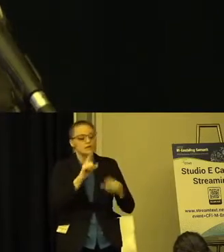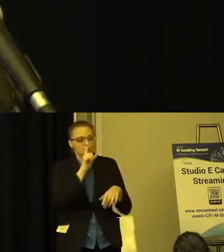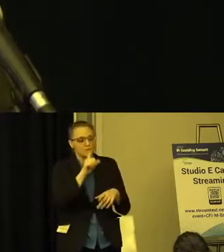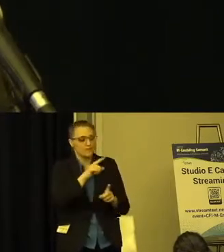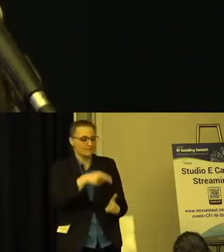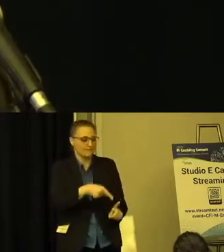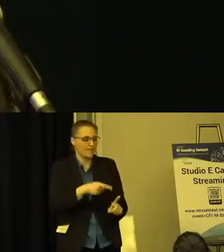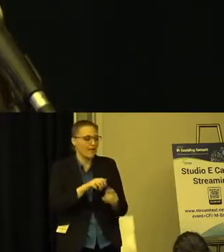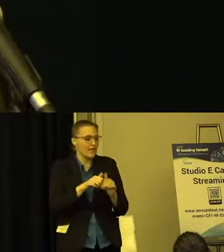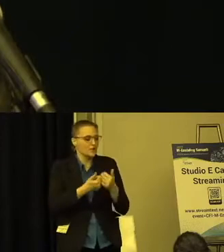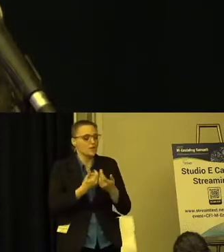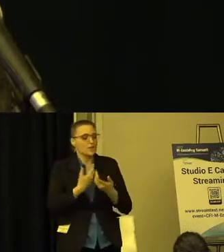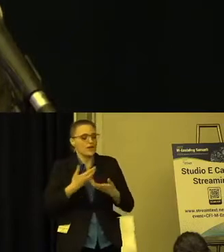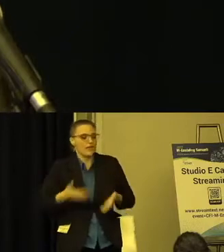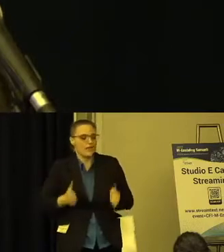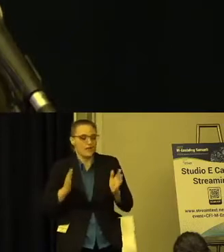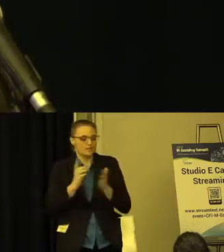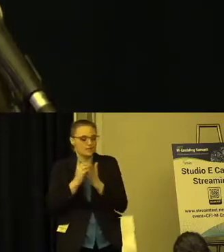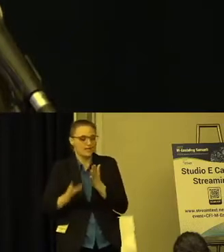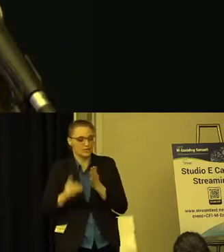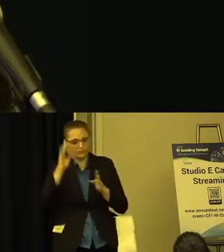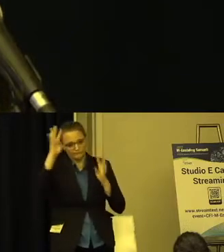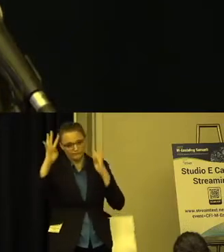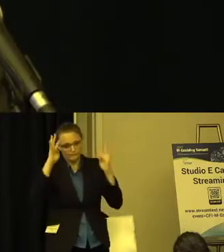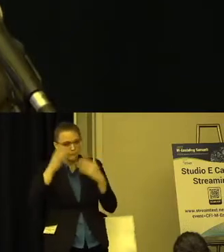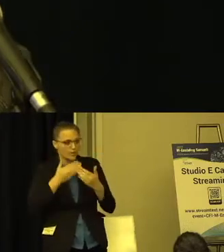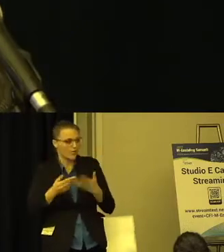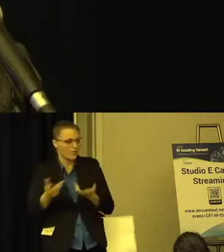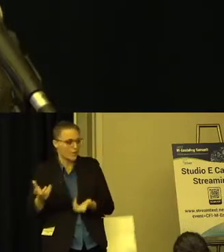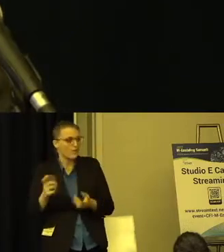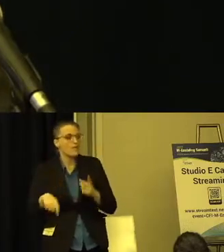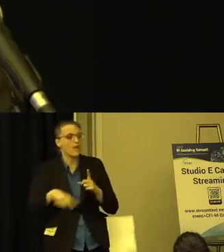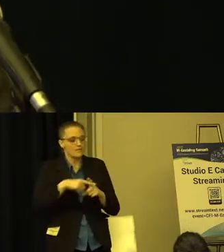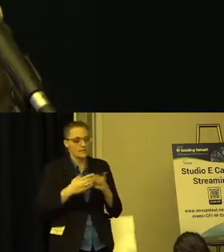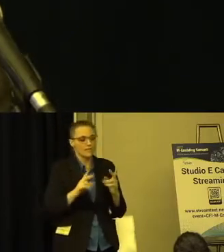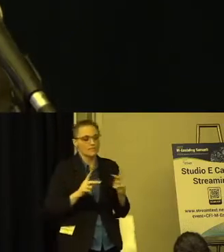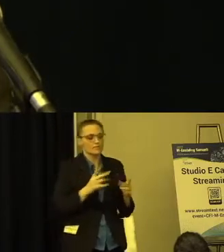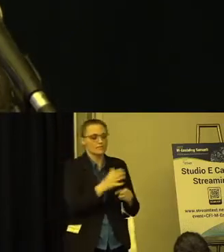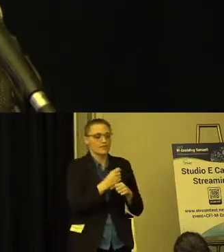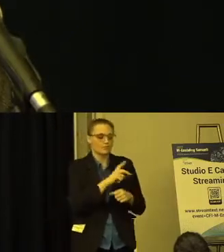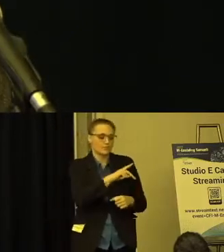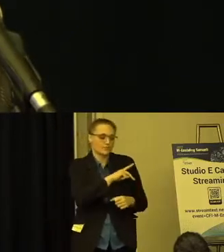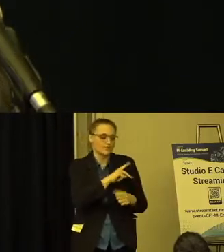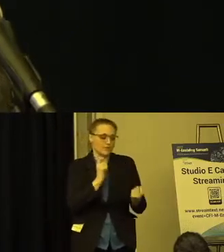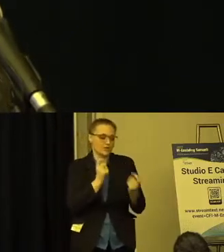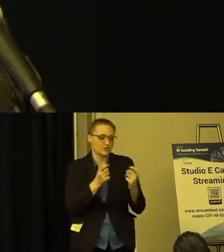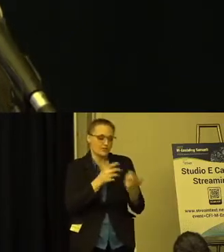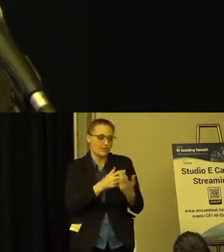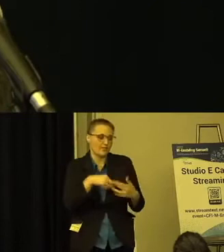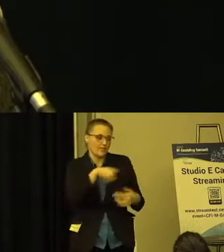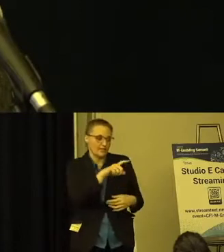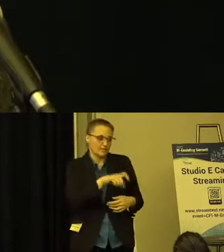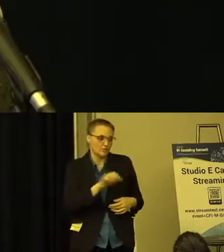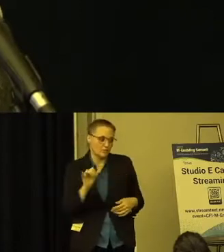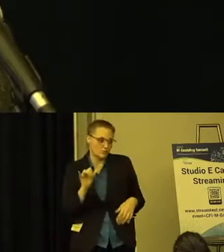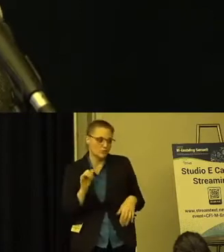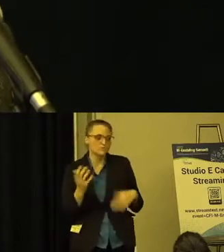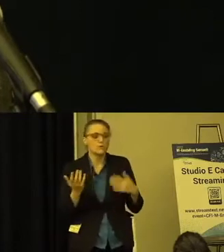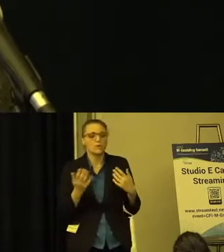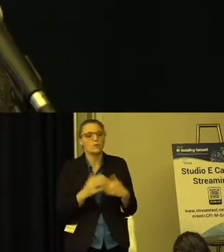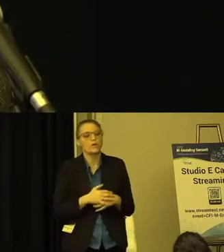enable designers to do what they want to do and people to get personalization that they need as well.